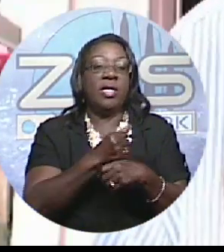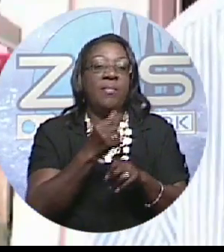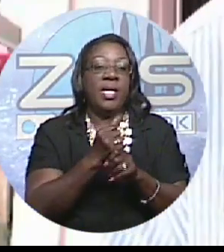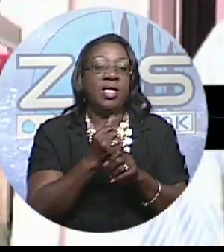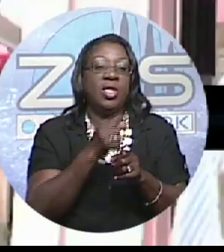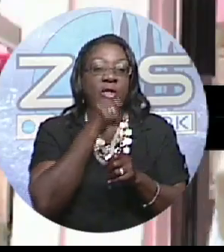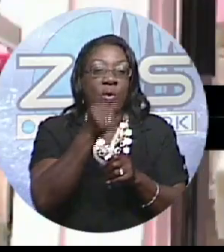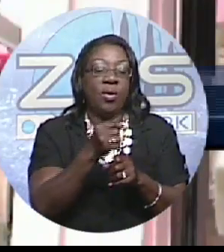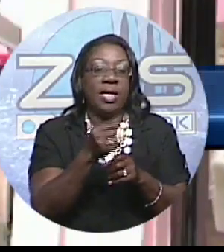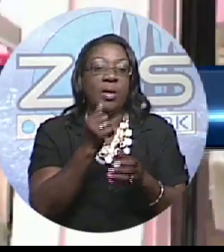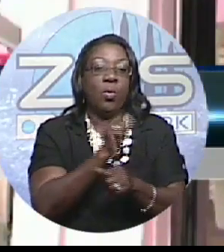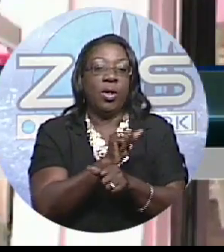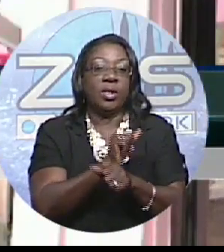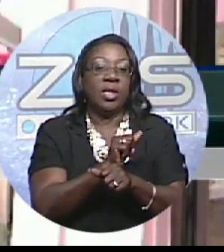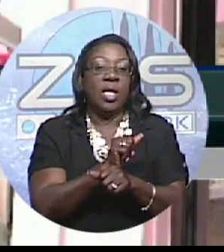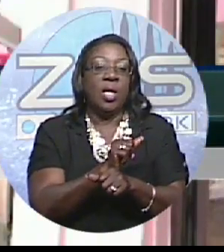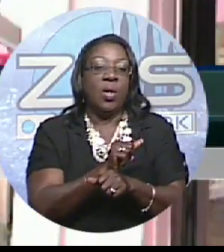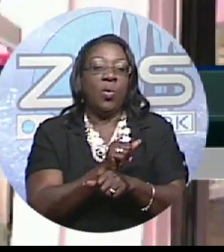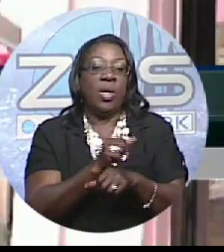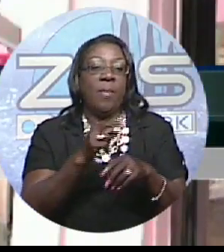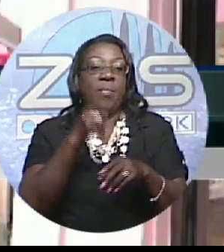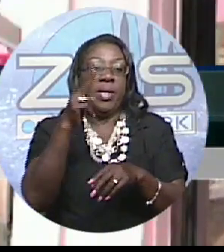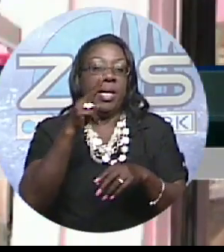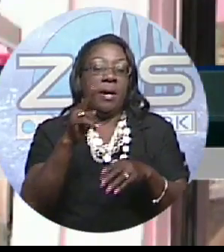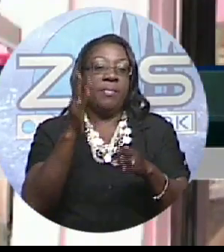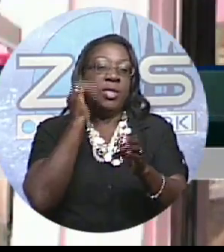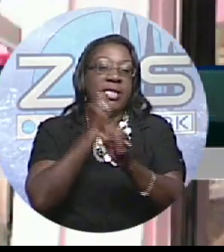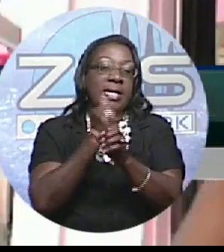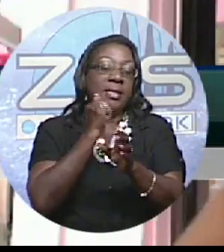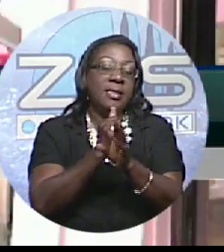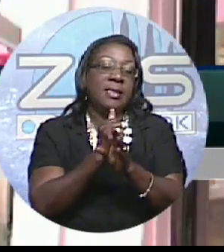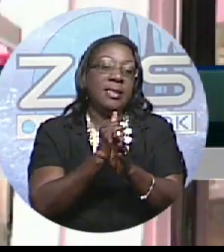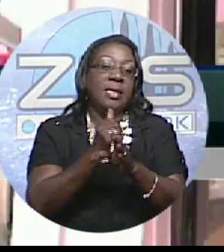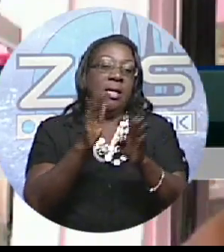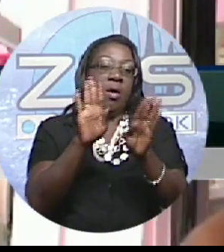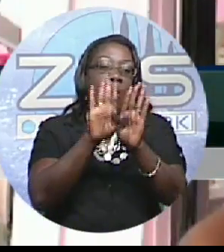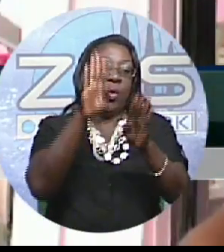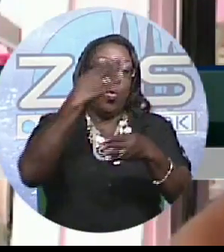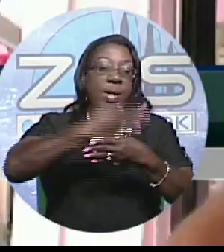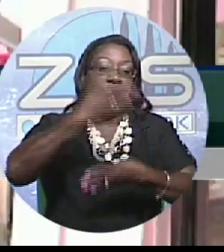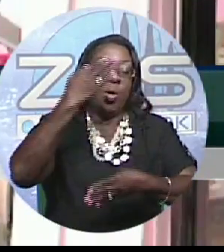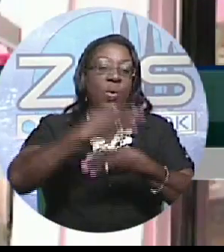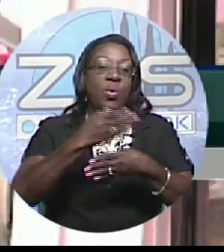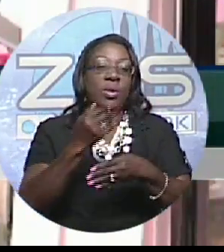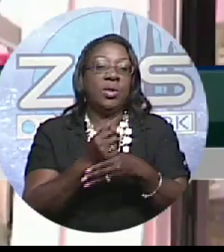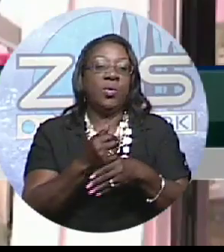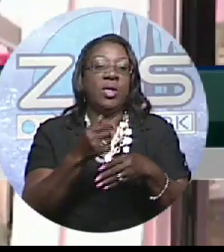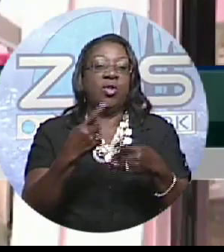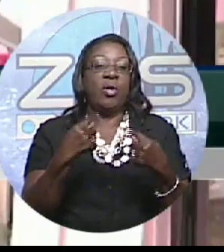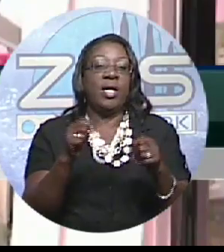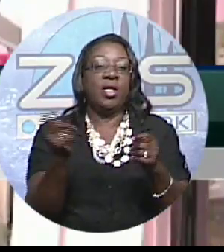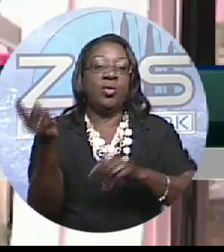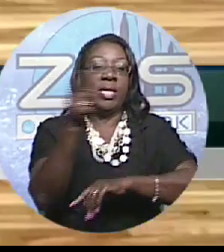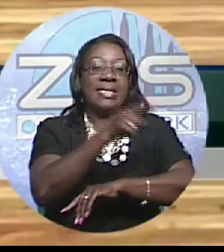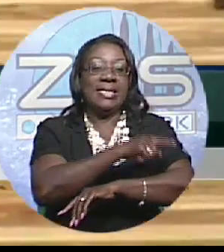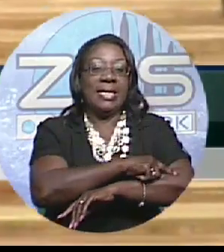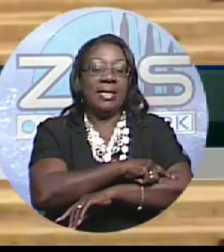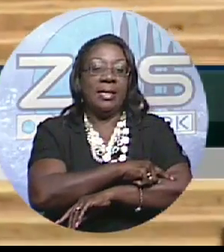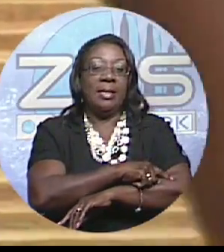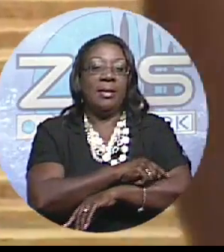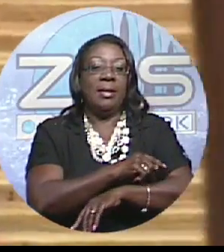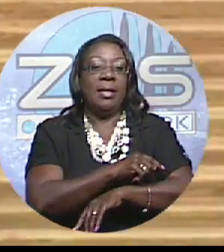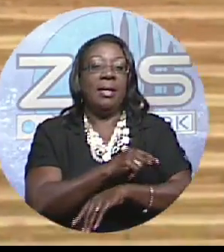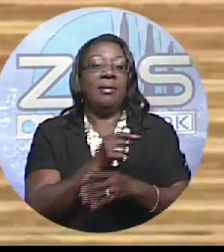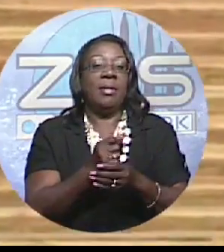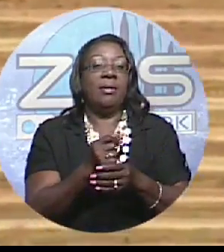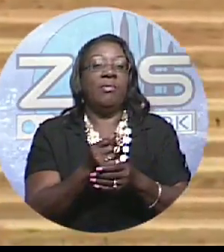with the shutters. They're not up yet. We are in the process of doing that today, but we've already secured the